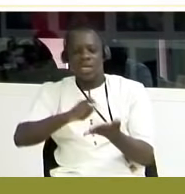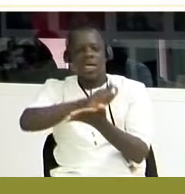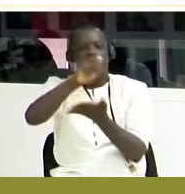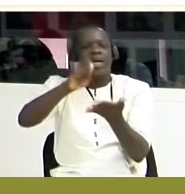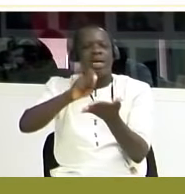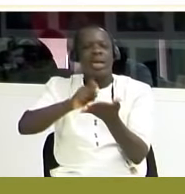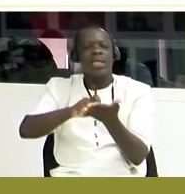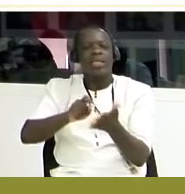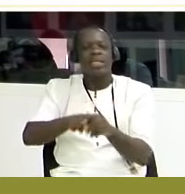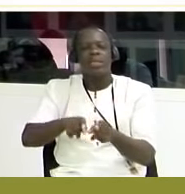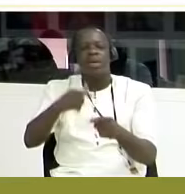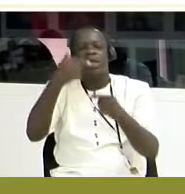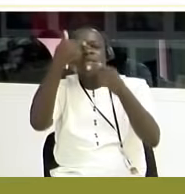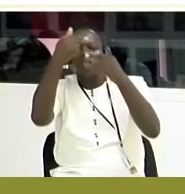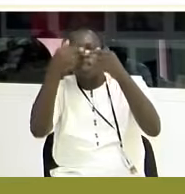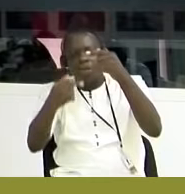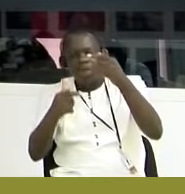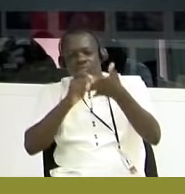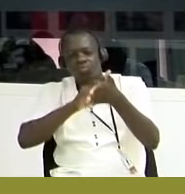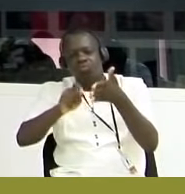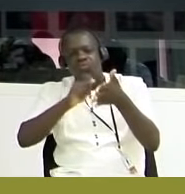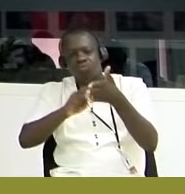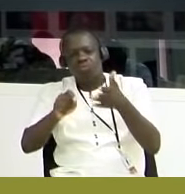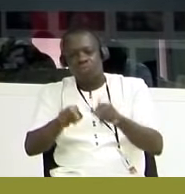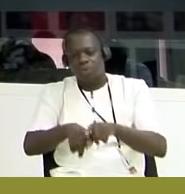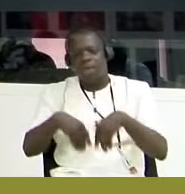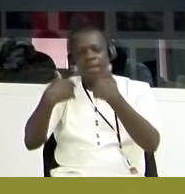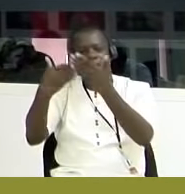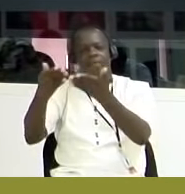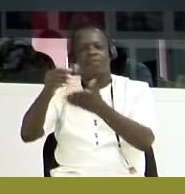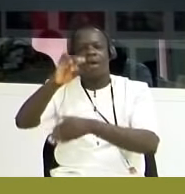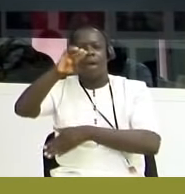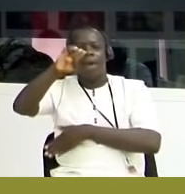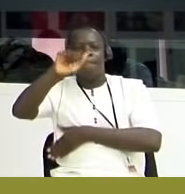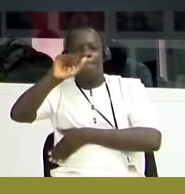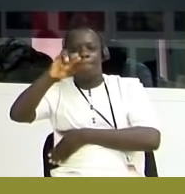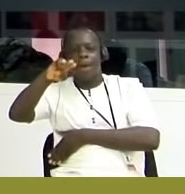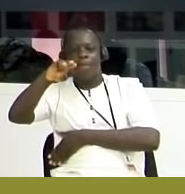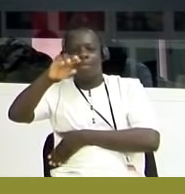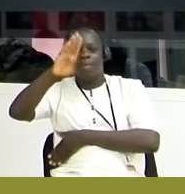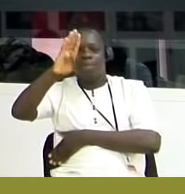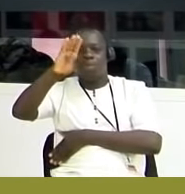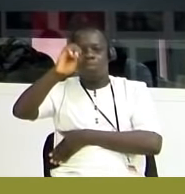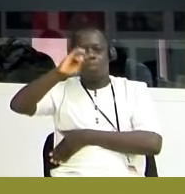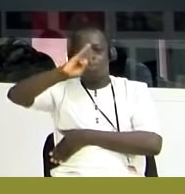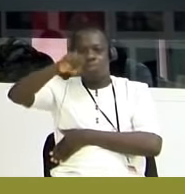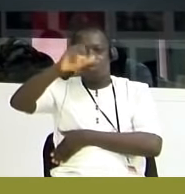Bojang. But before that, still focusing on the types of questions you were asked,